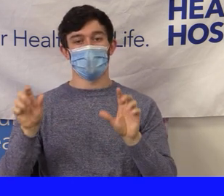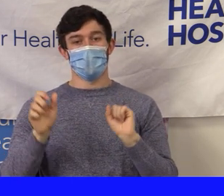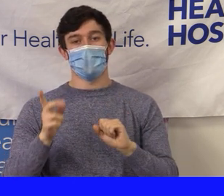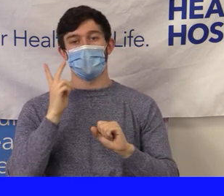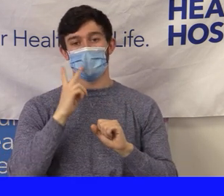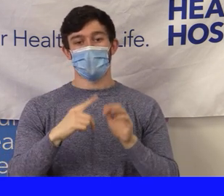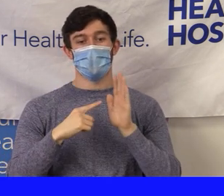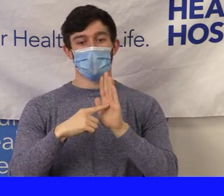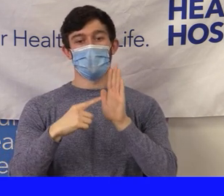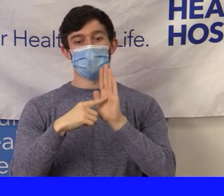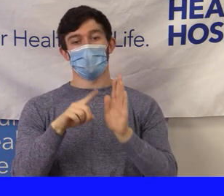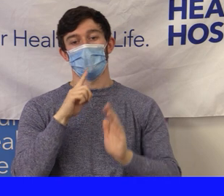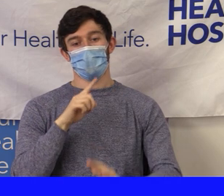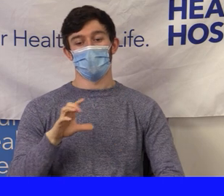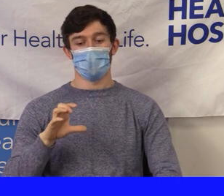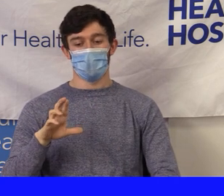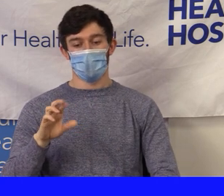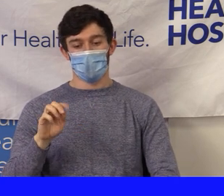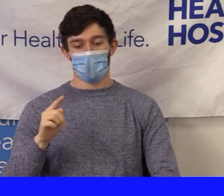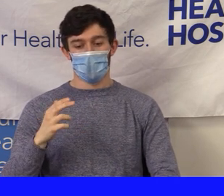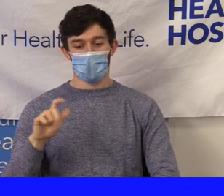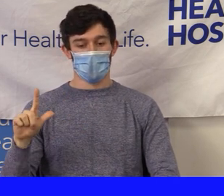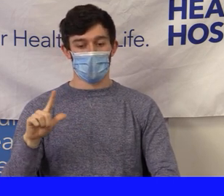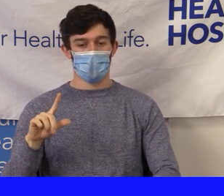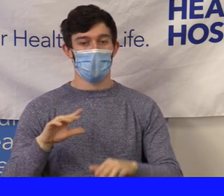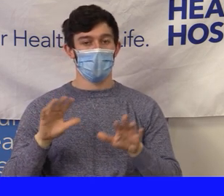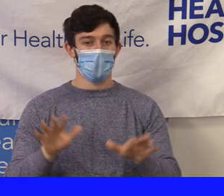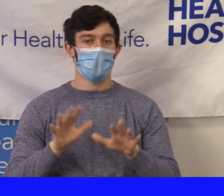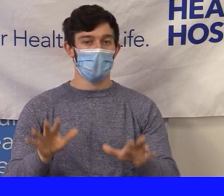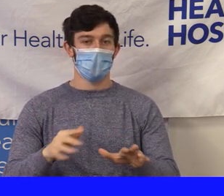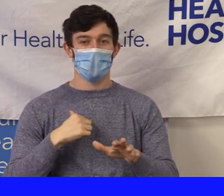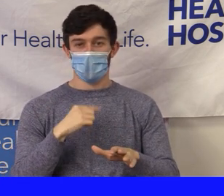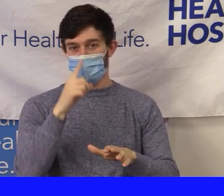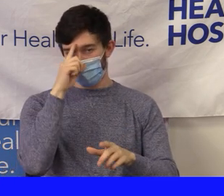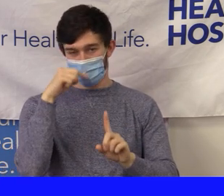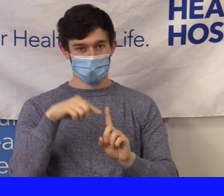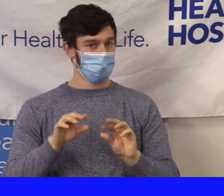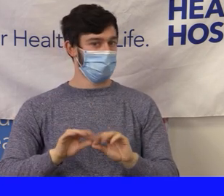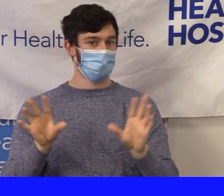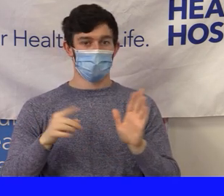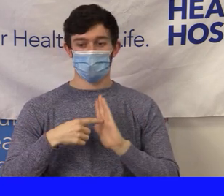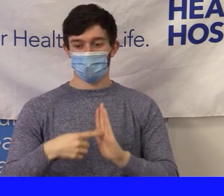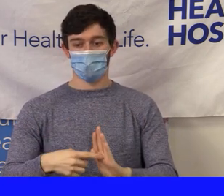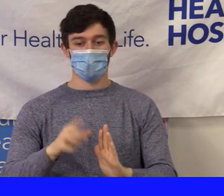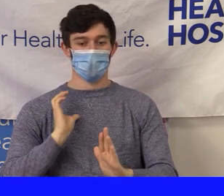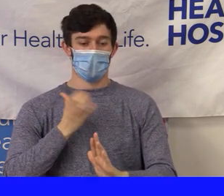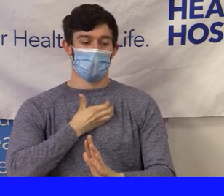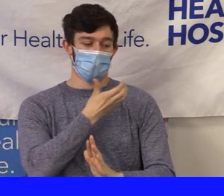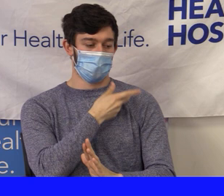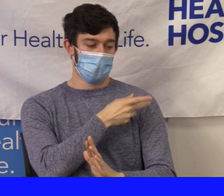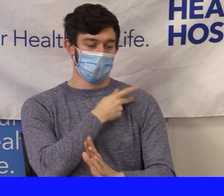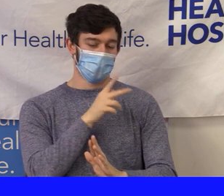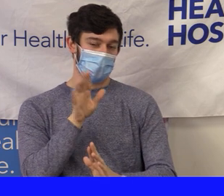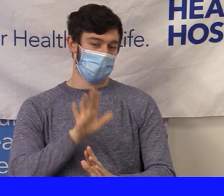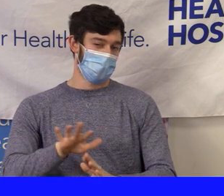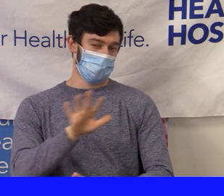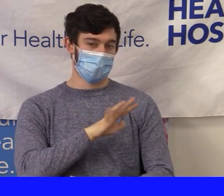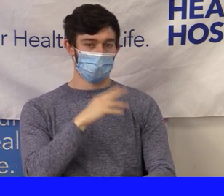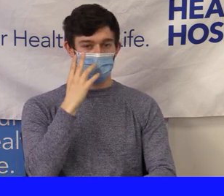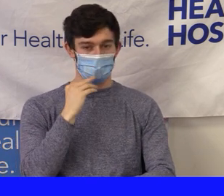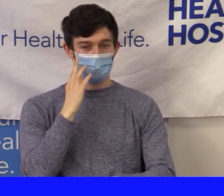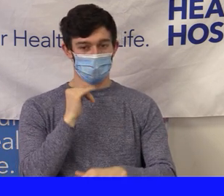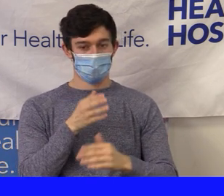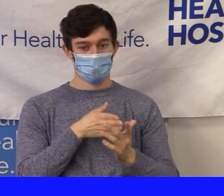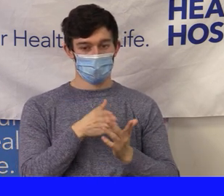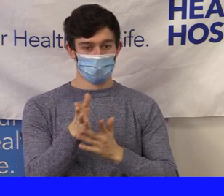an example of the Grothal performance that I thought would just be reflective of our patients' experience